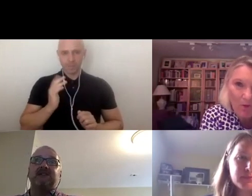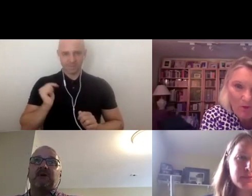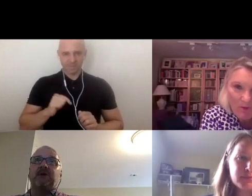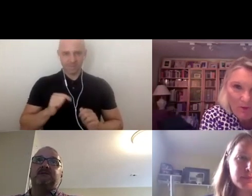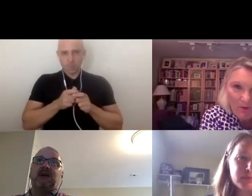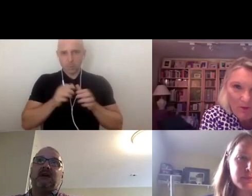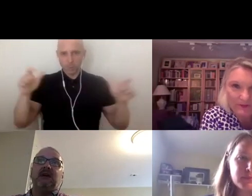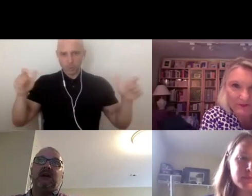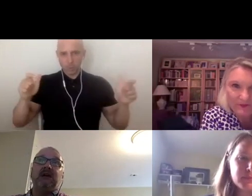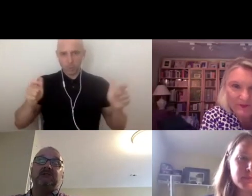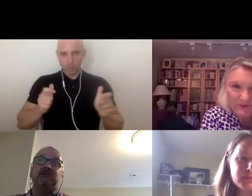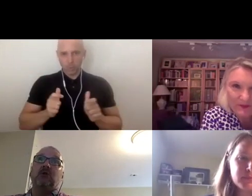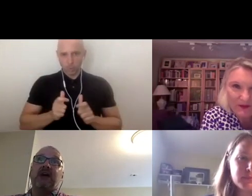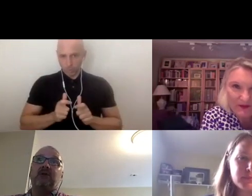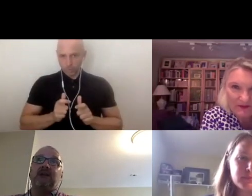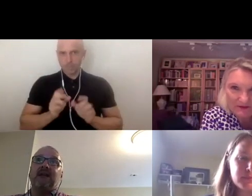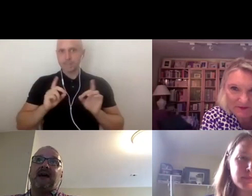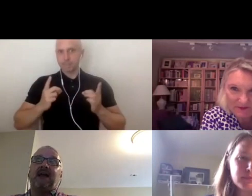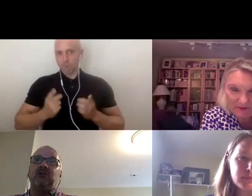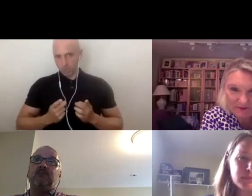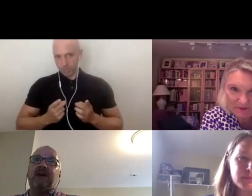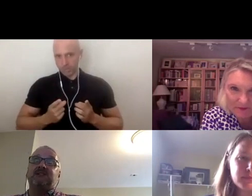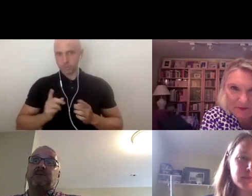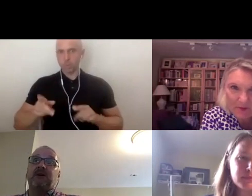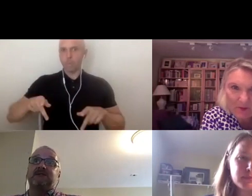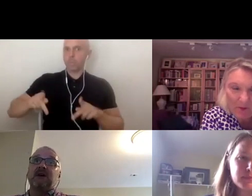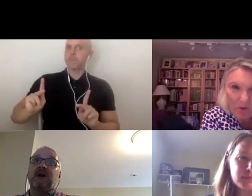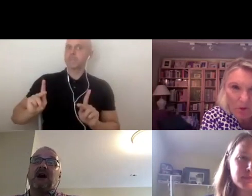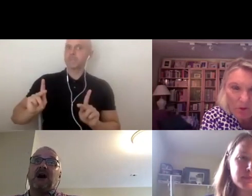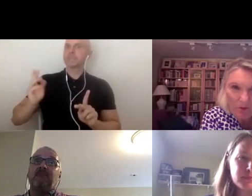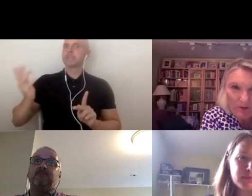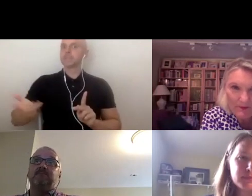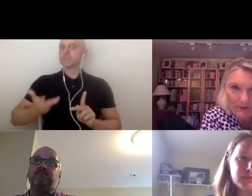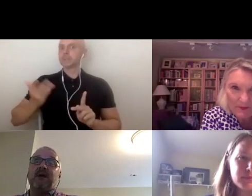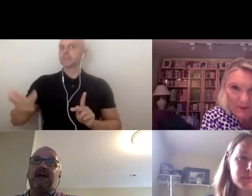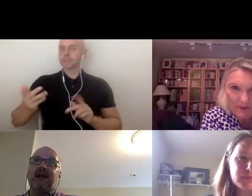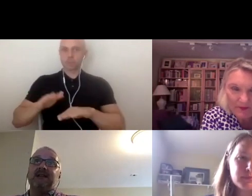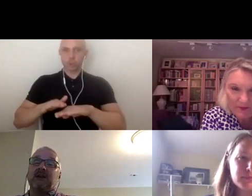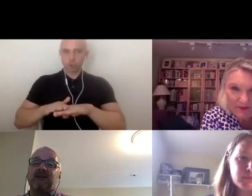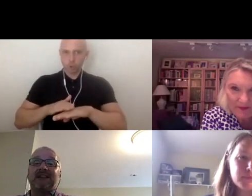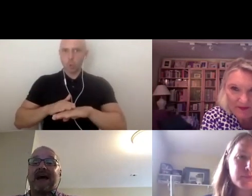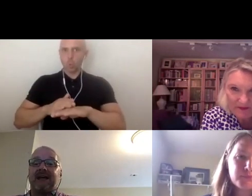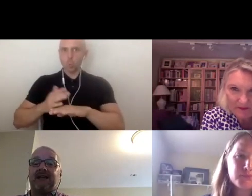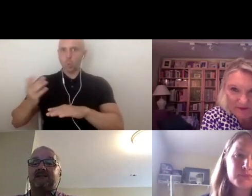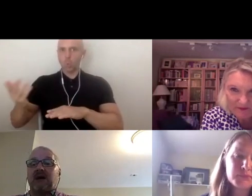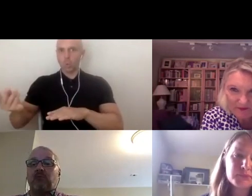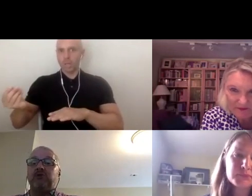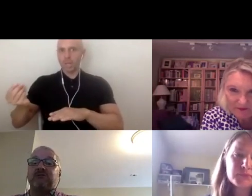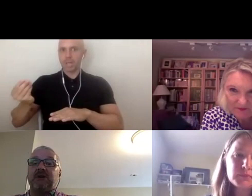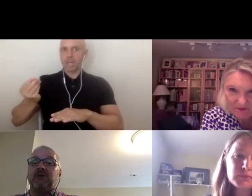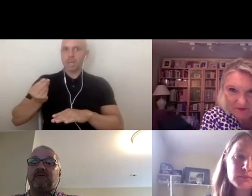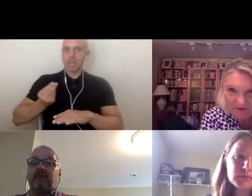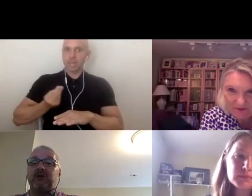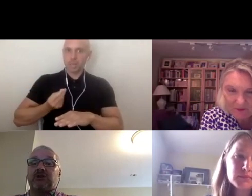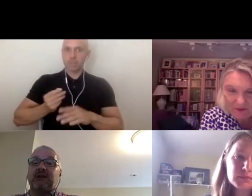may experience a slowdown in that, and you may experience a little bit of a lag in the time when you